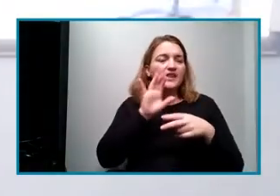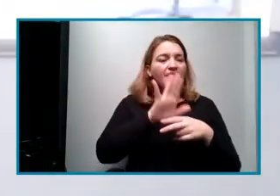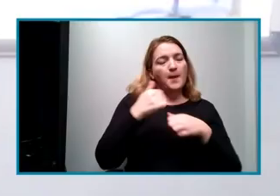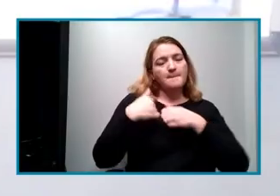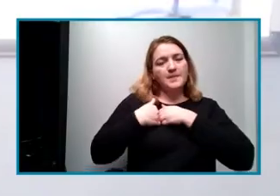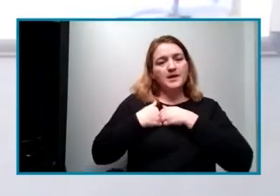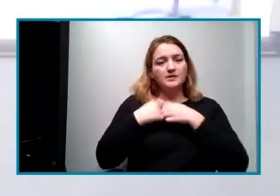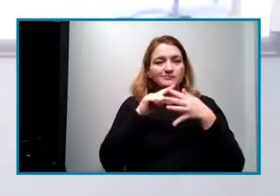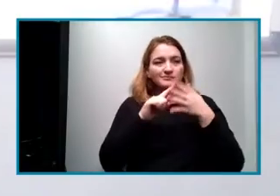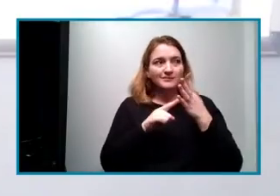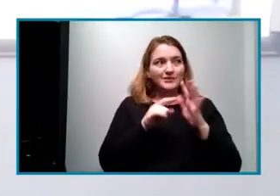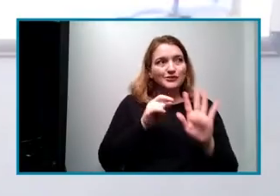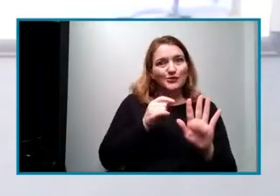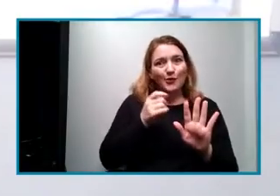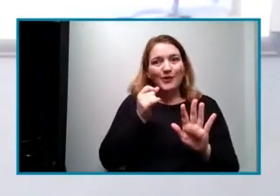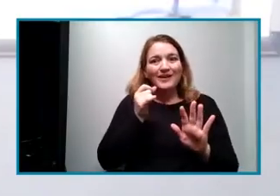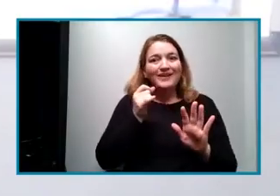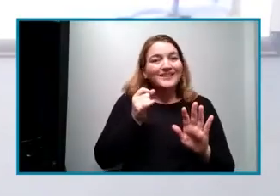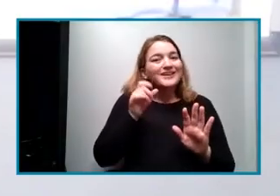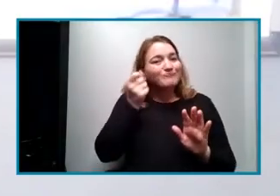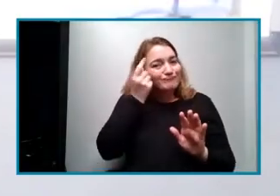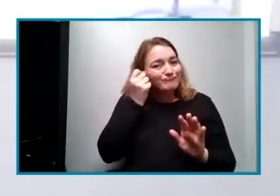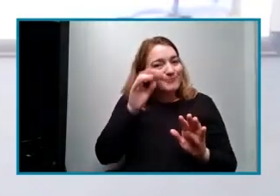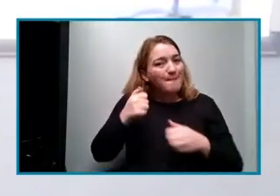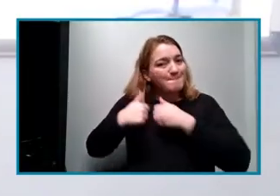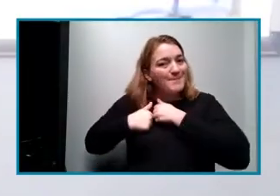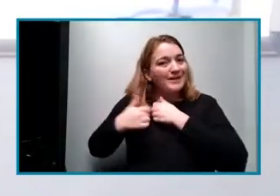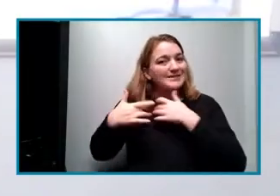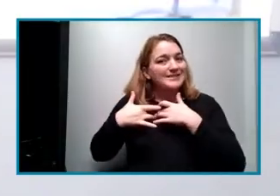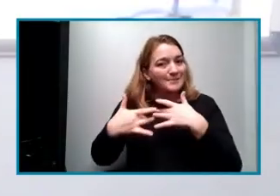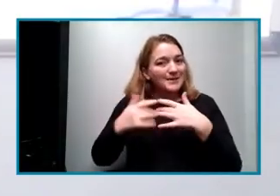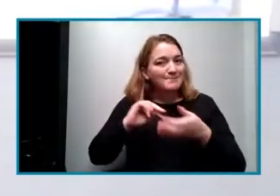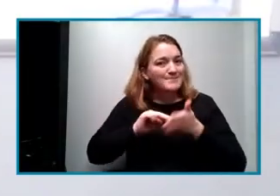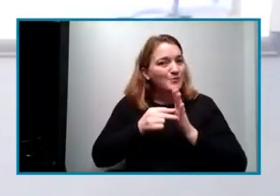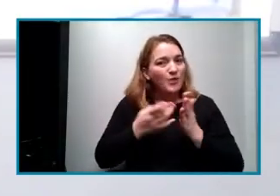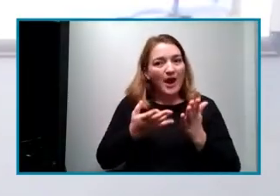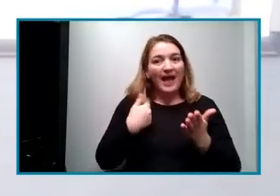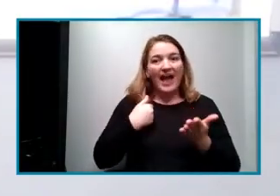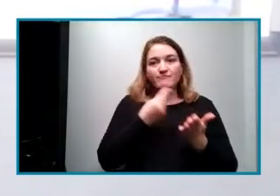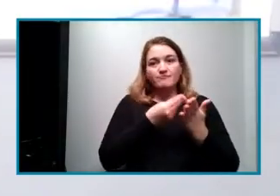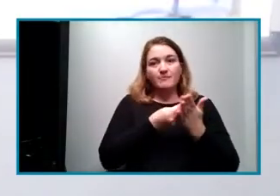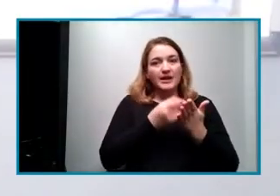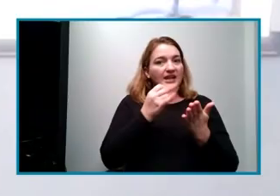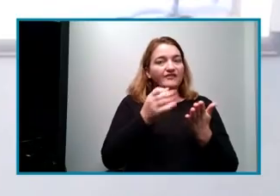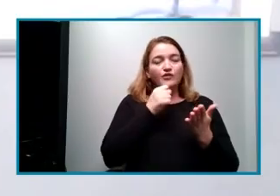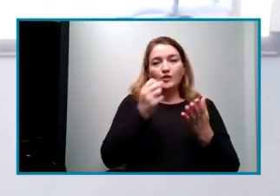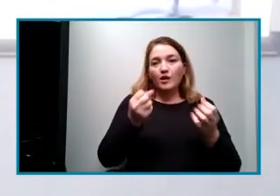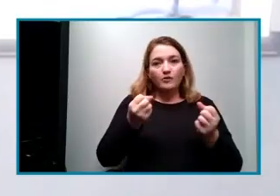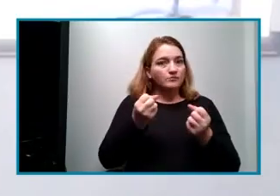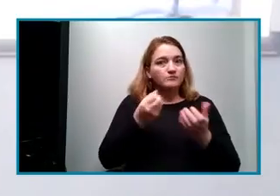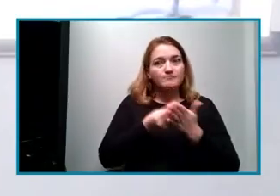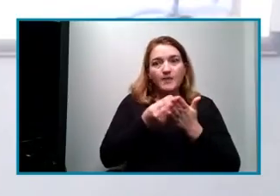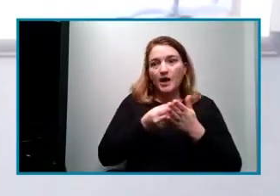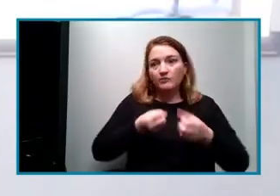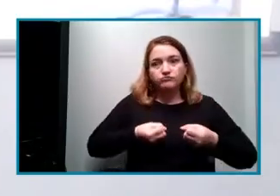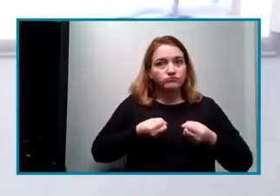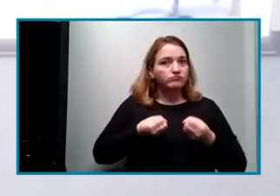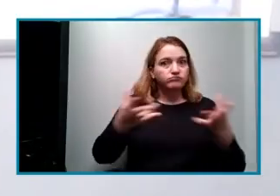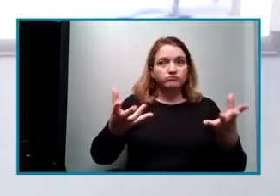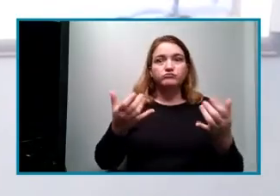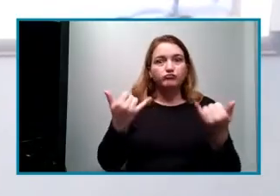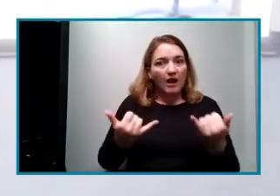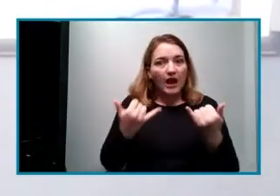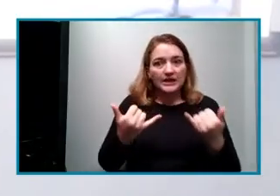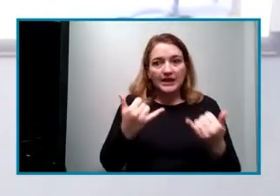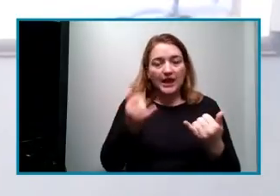you don't spend it, you lose it culture, which creates a lot of redundancy and waste and inefficiencies. And monitoring and